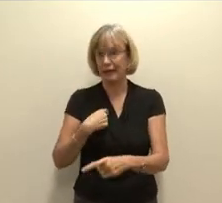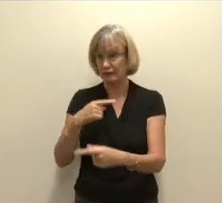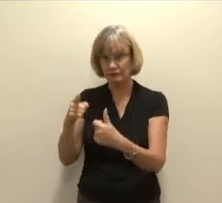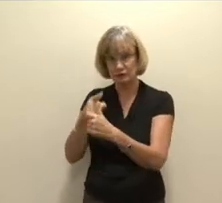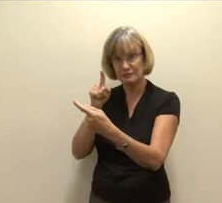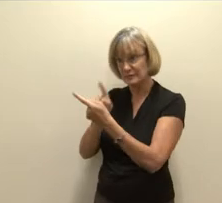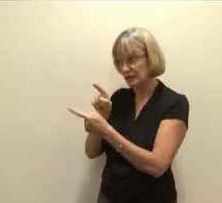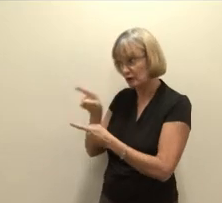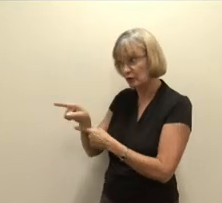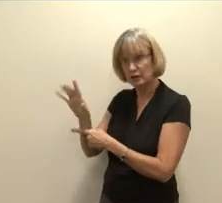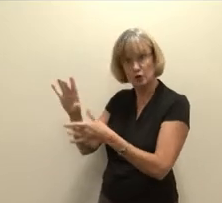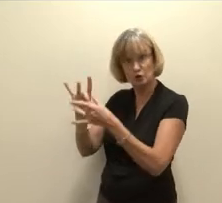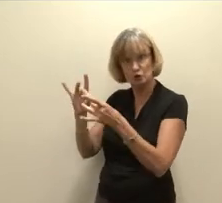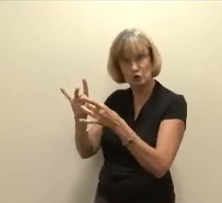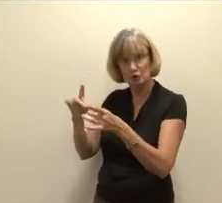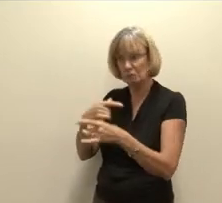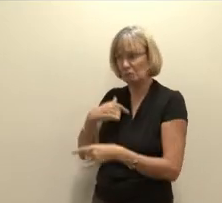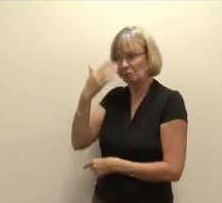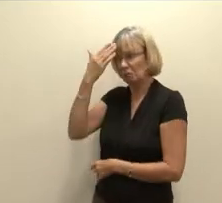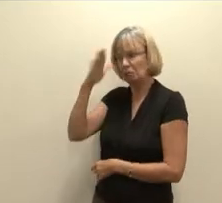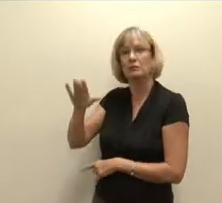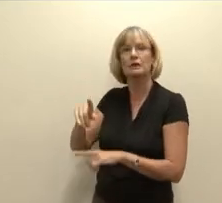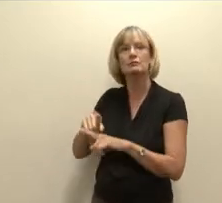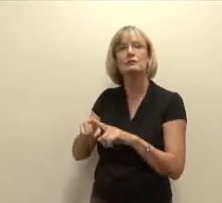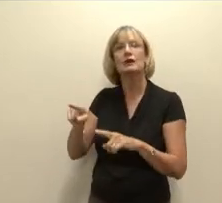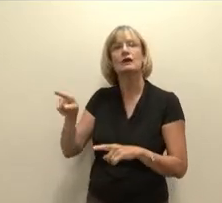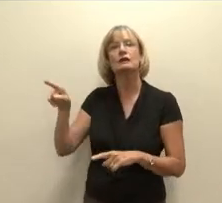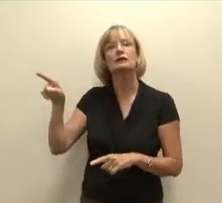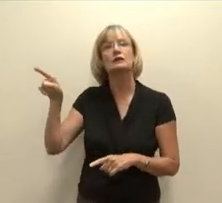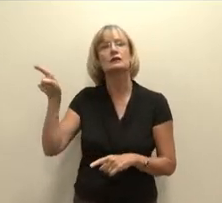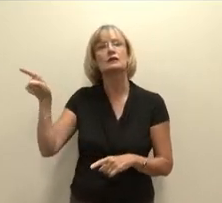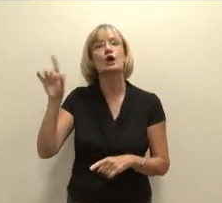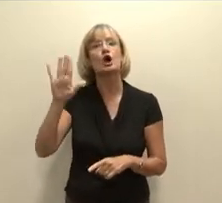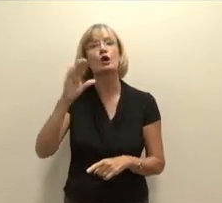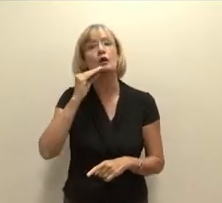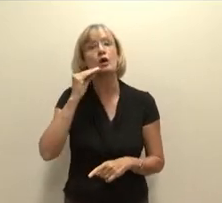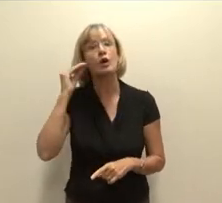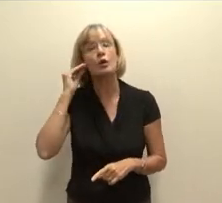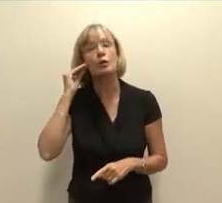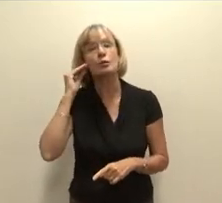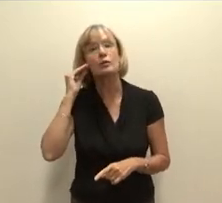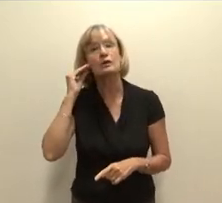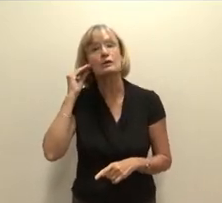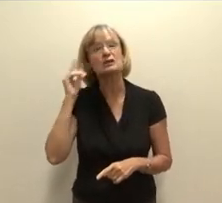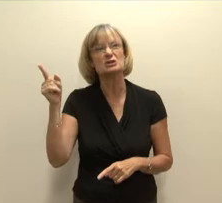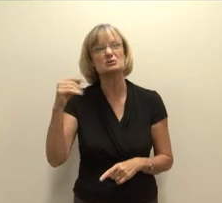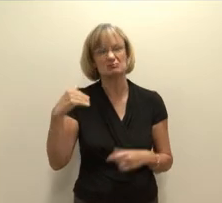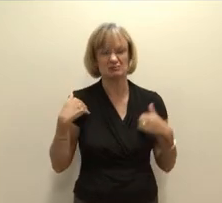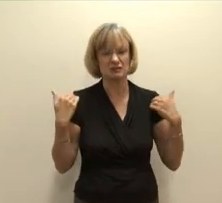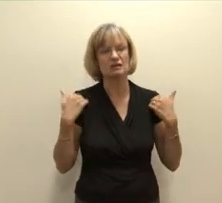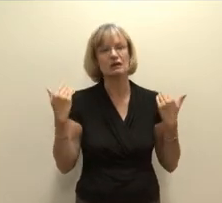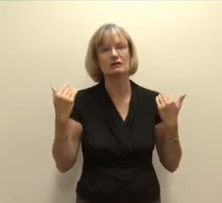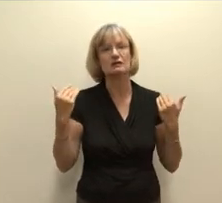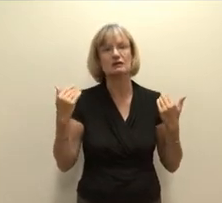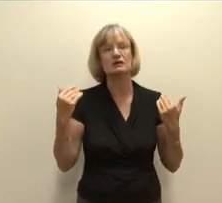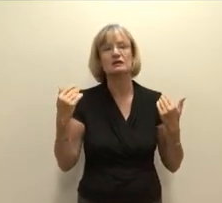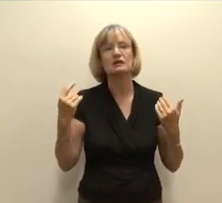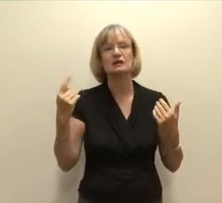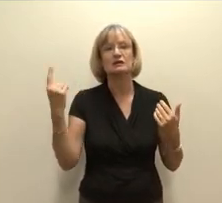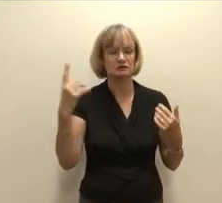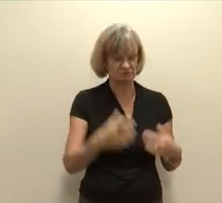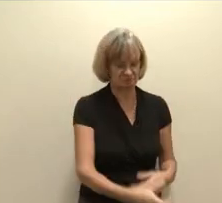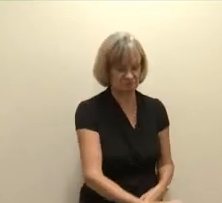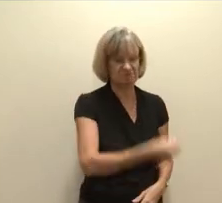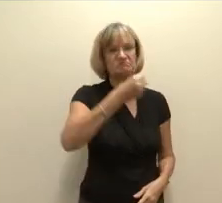her. But she was removed from her home as a child. In